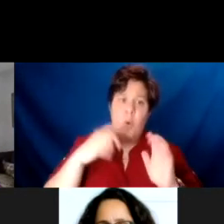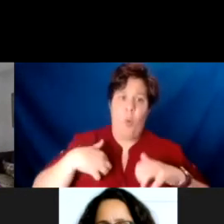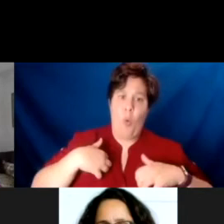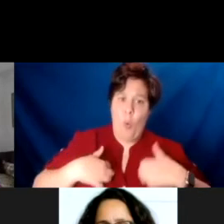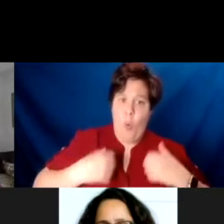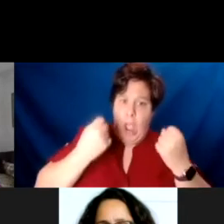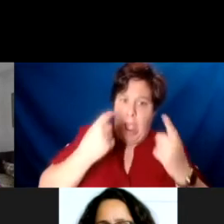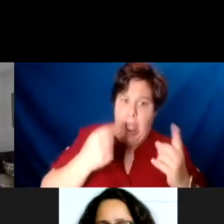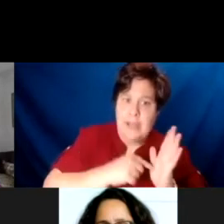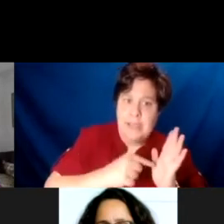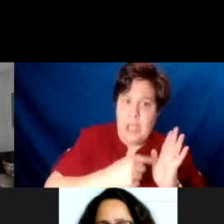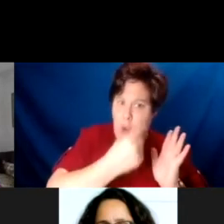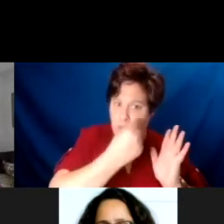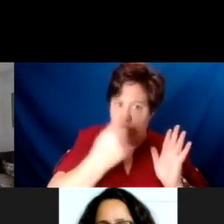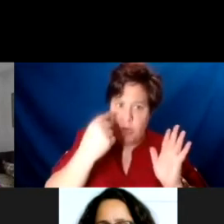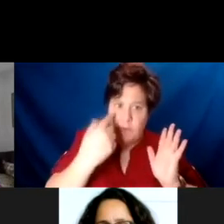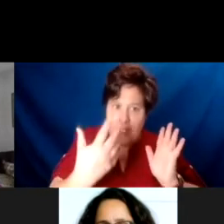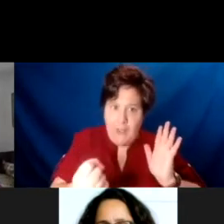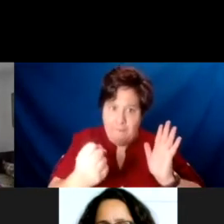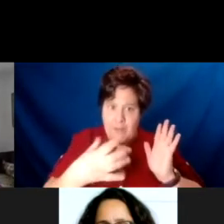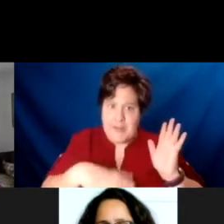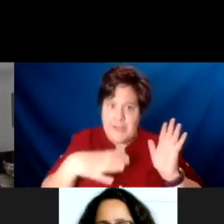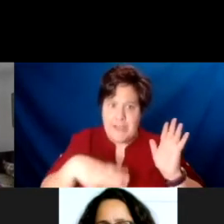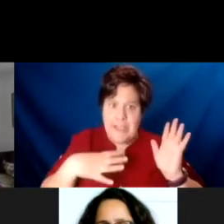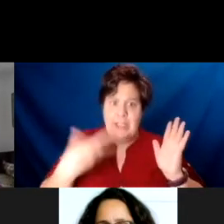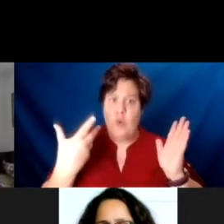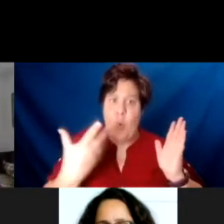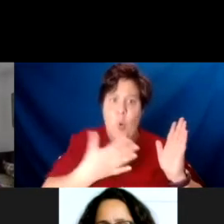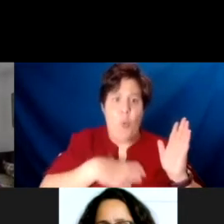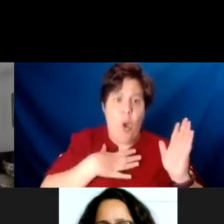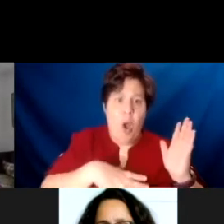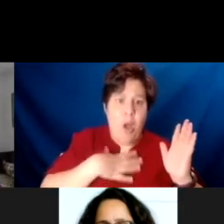idea and proving that there's a kind of a need for it or a kind of thirst for it.